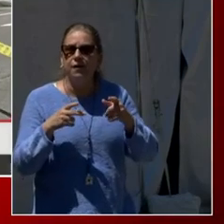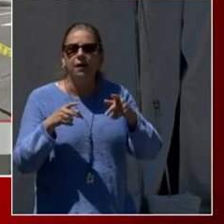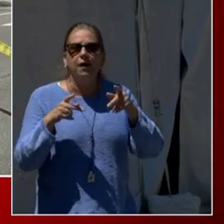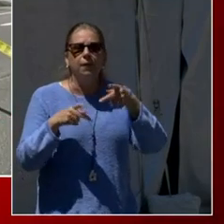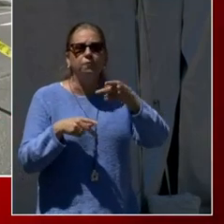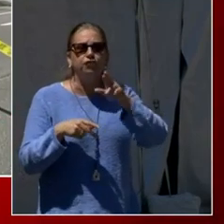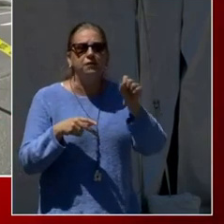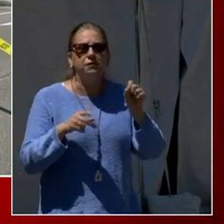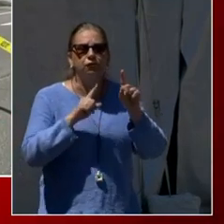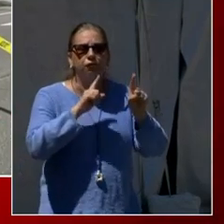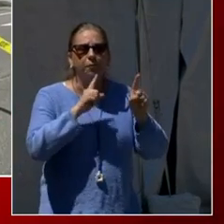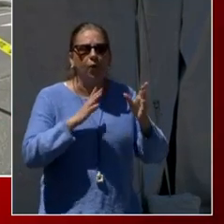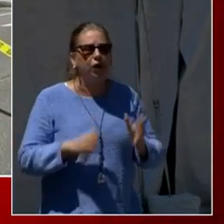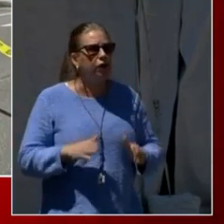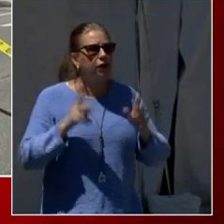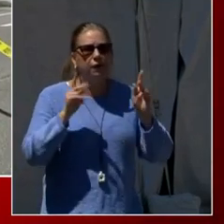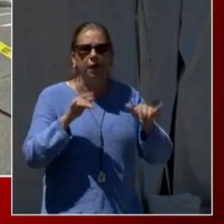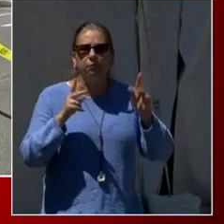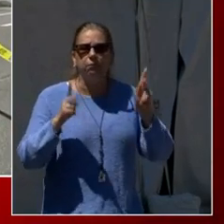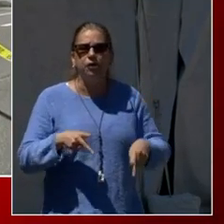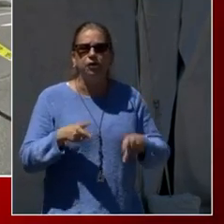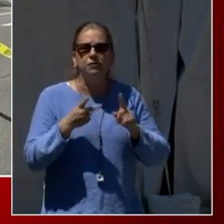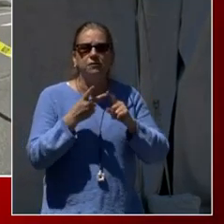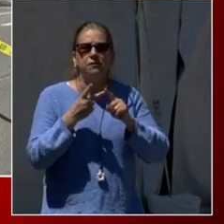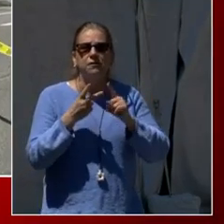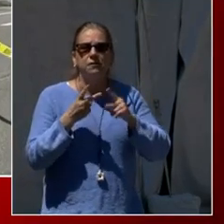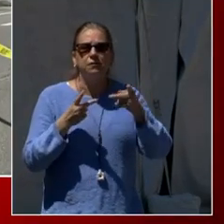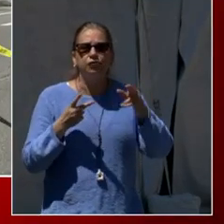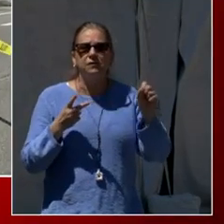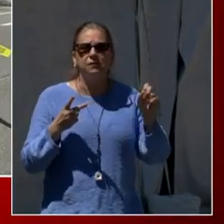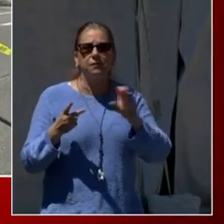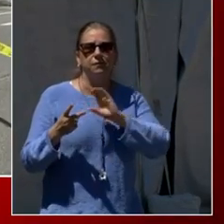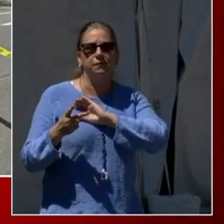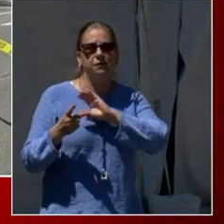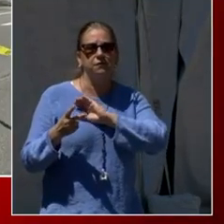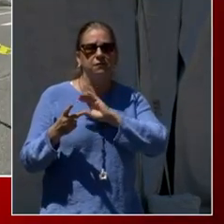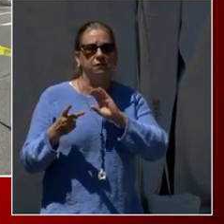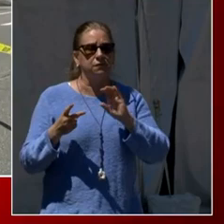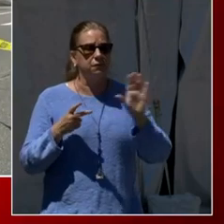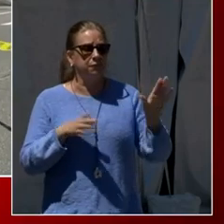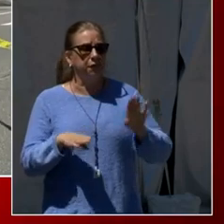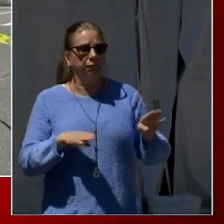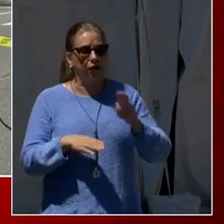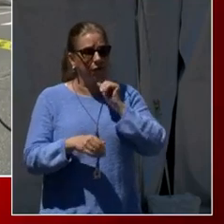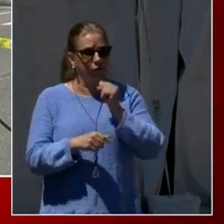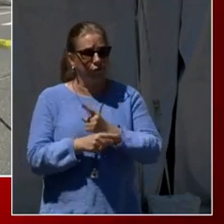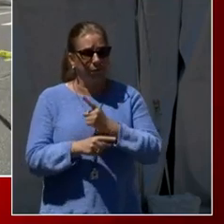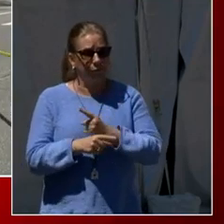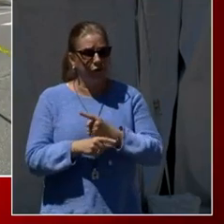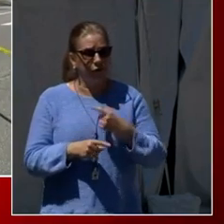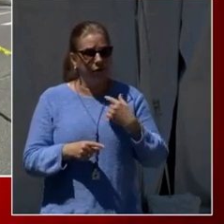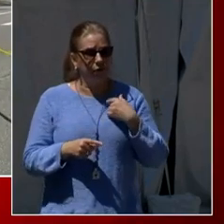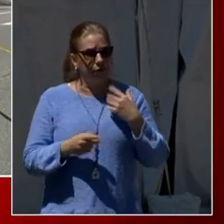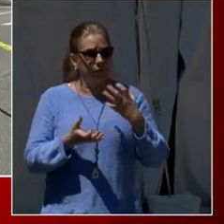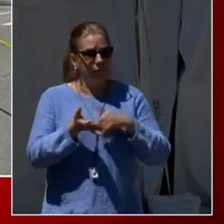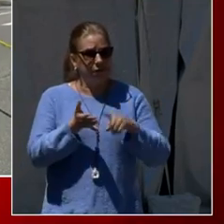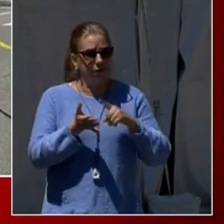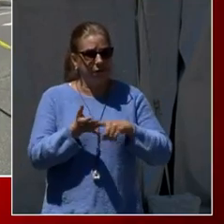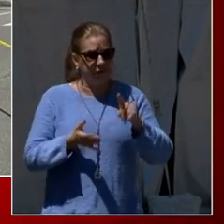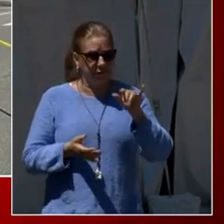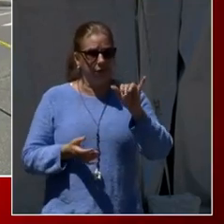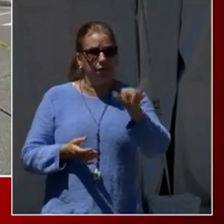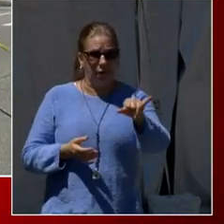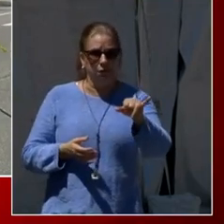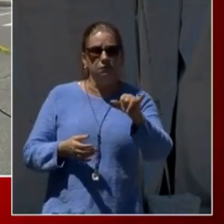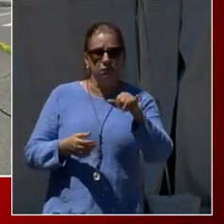a police officer acted inappropriately, we have a very thorough system of investigating those issues. Please pass that along to us.